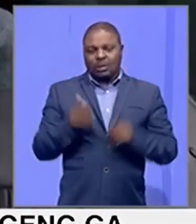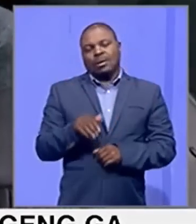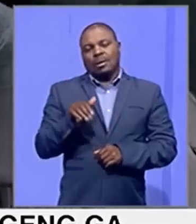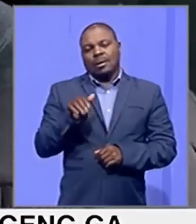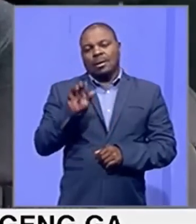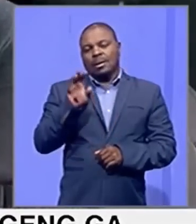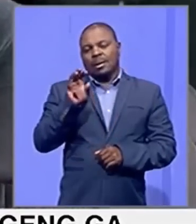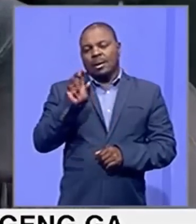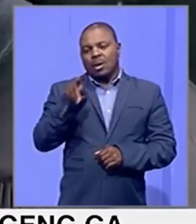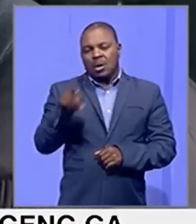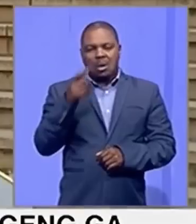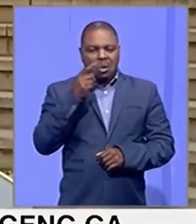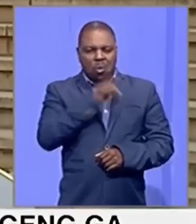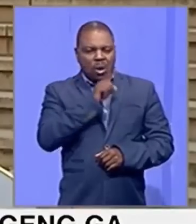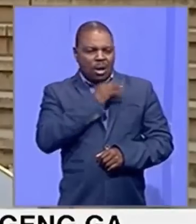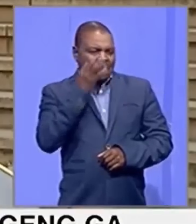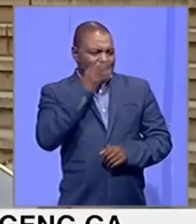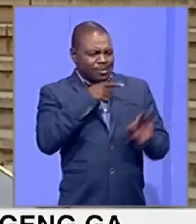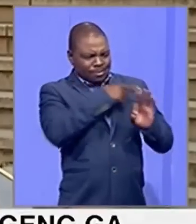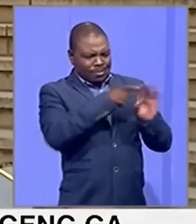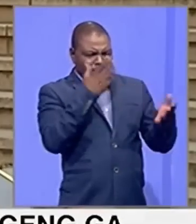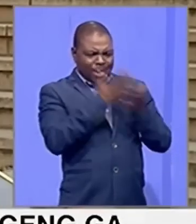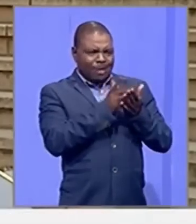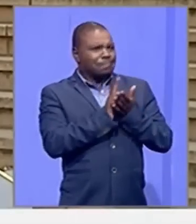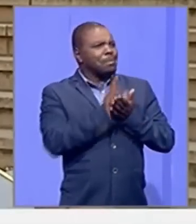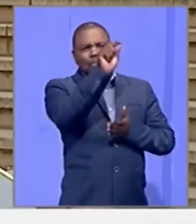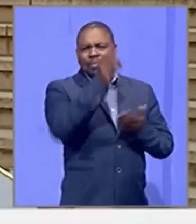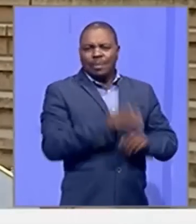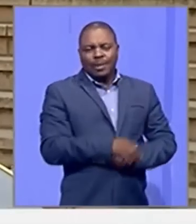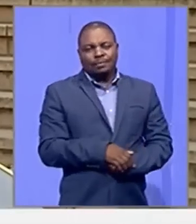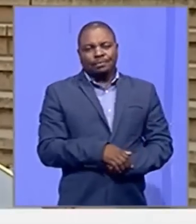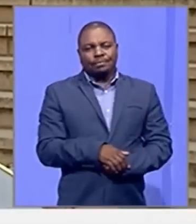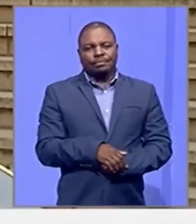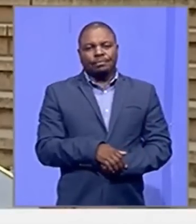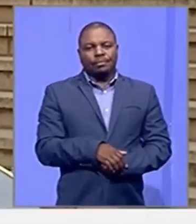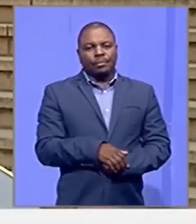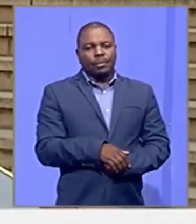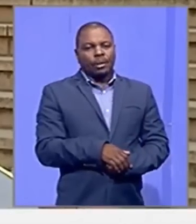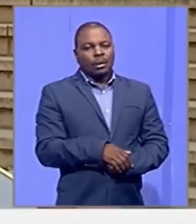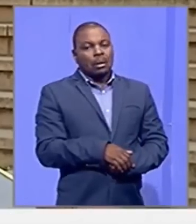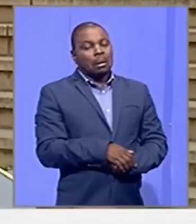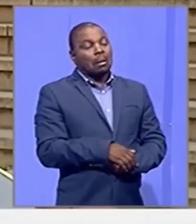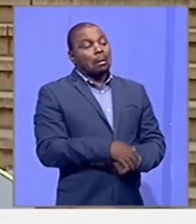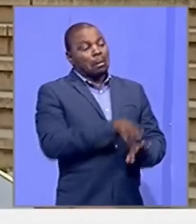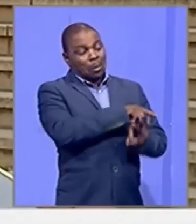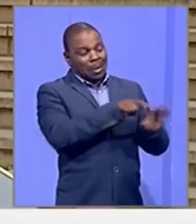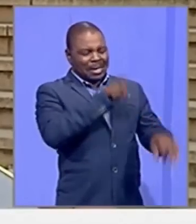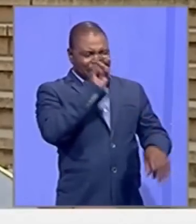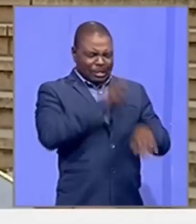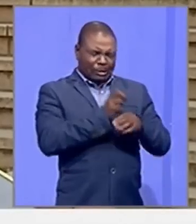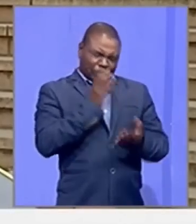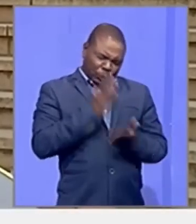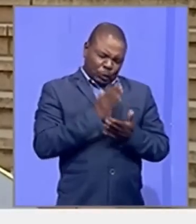go bona balatofadiwa ba ka tshaba. Ba tlameha hore ba etse bosekere ba hore